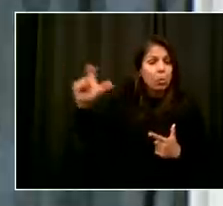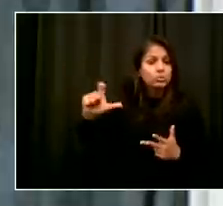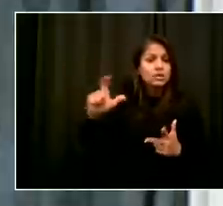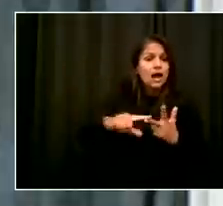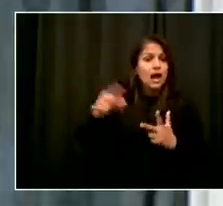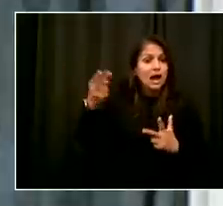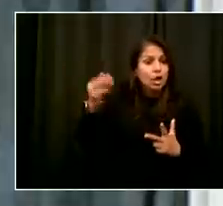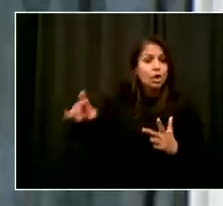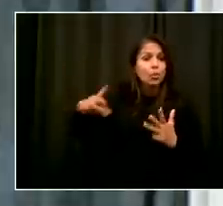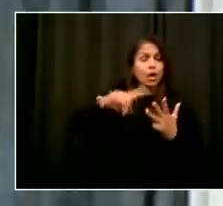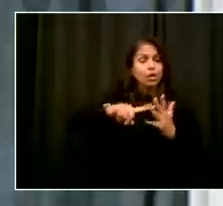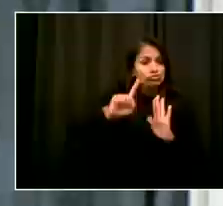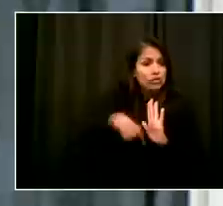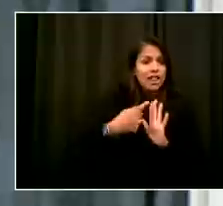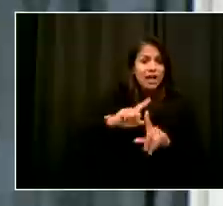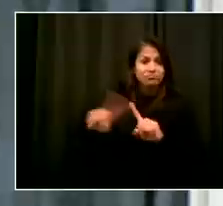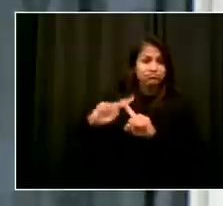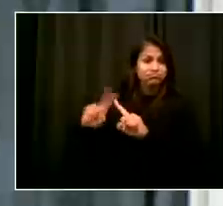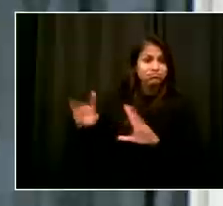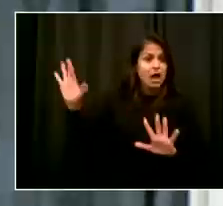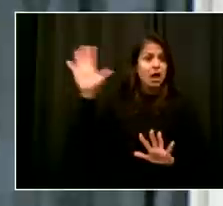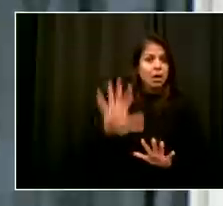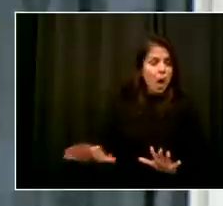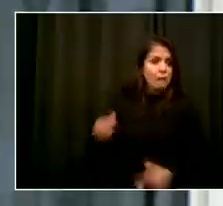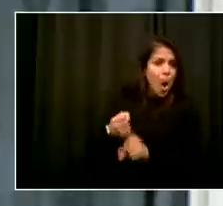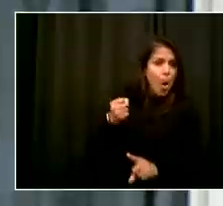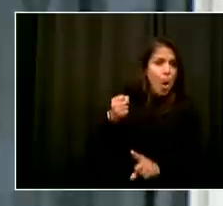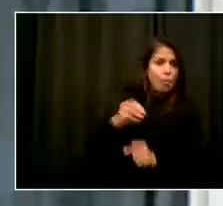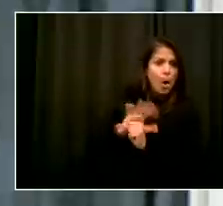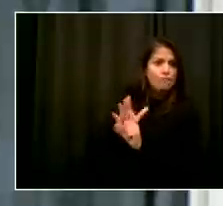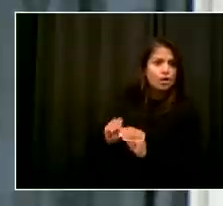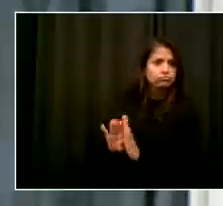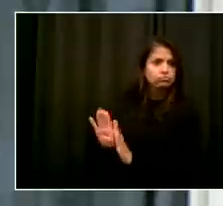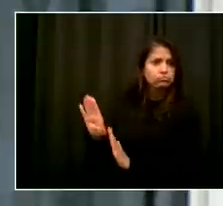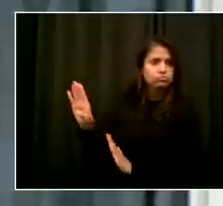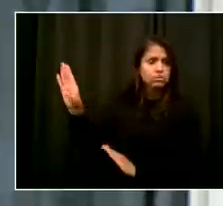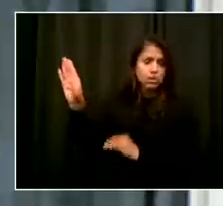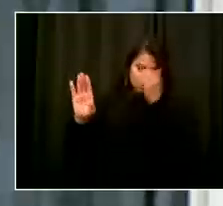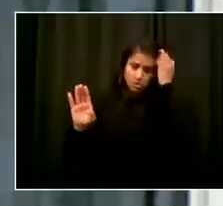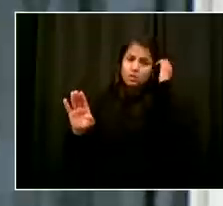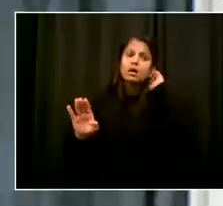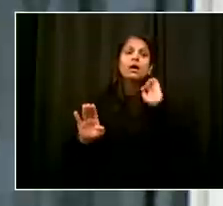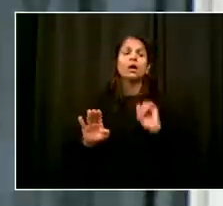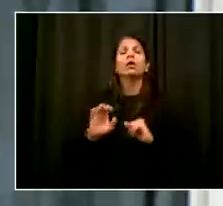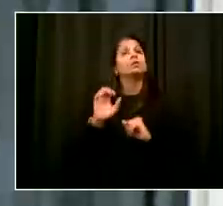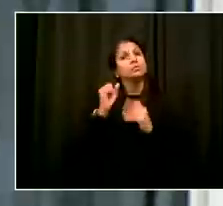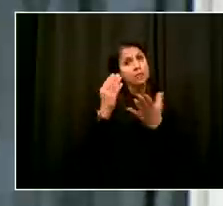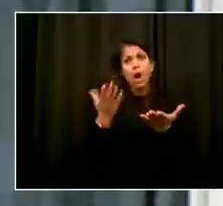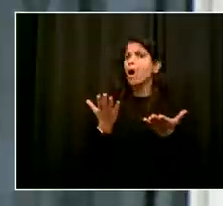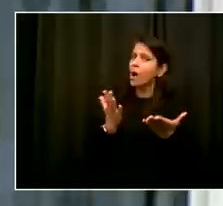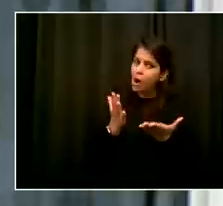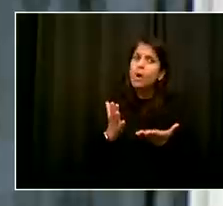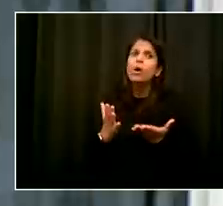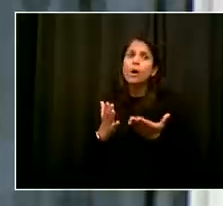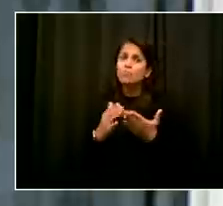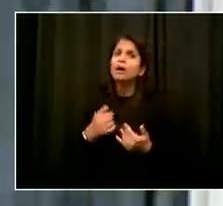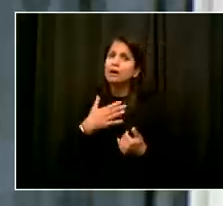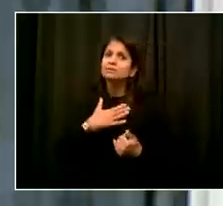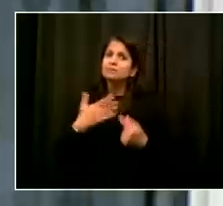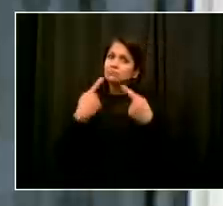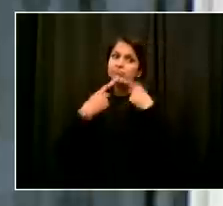descent. Part of this is related to the topic of this morning, which is that